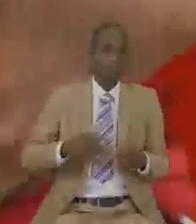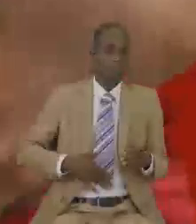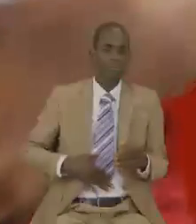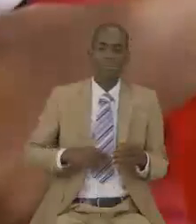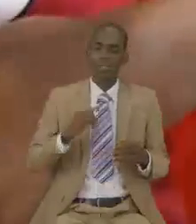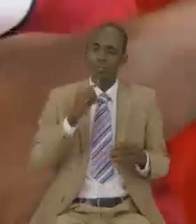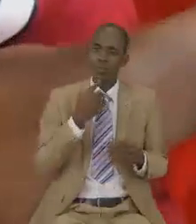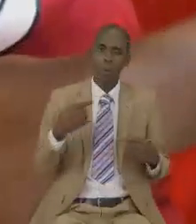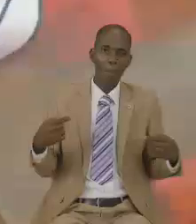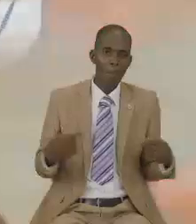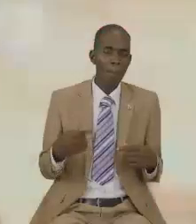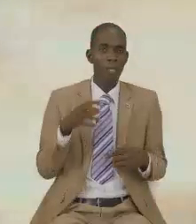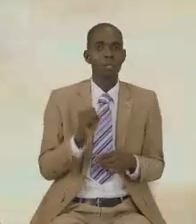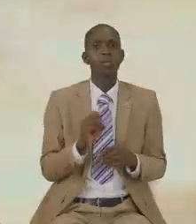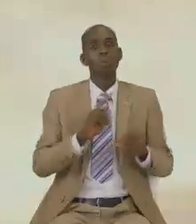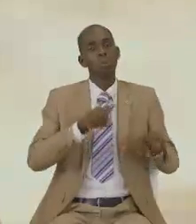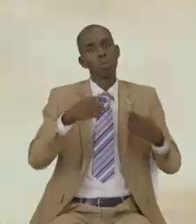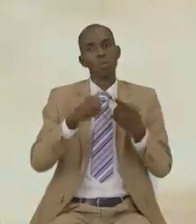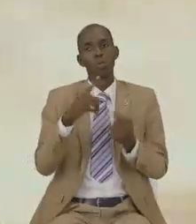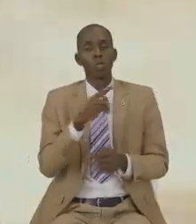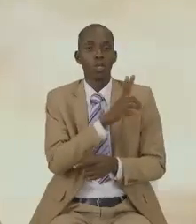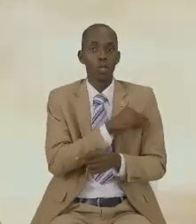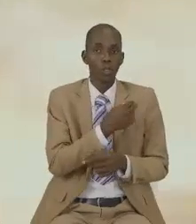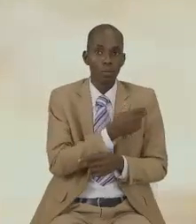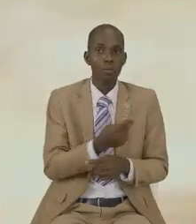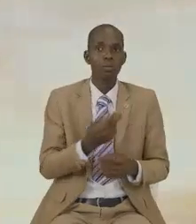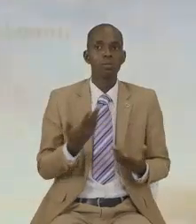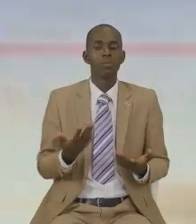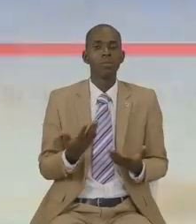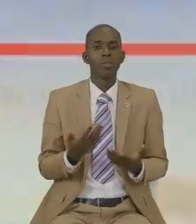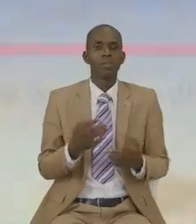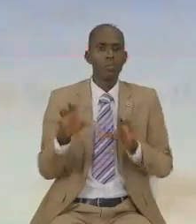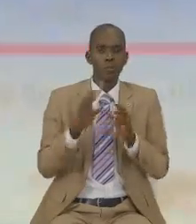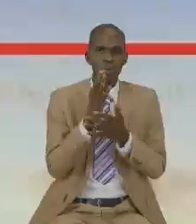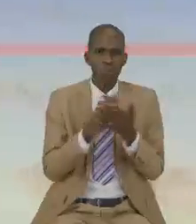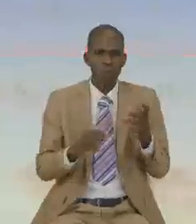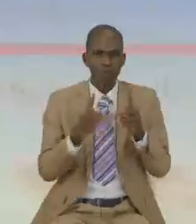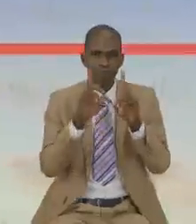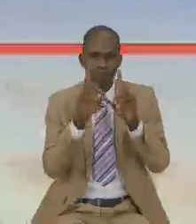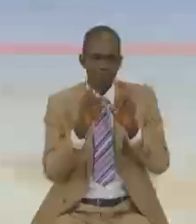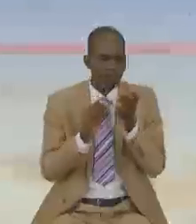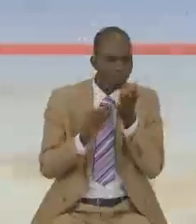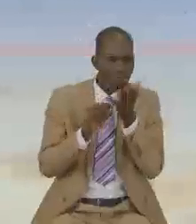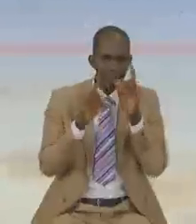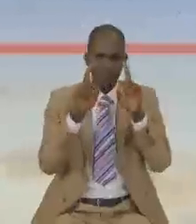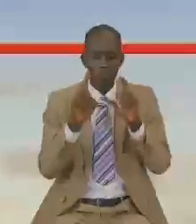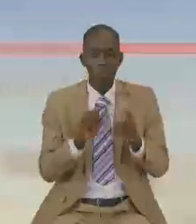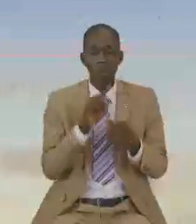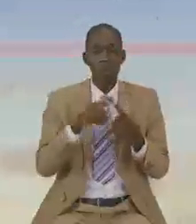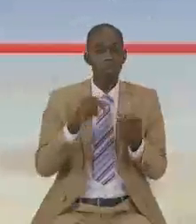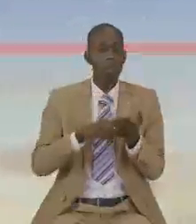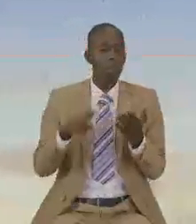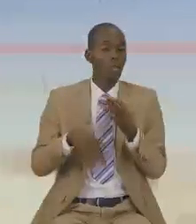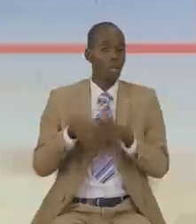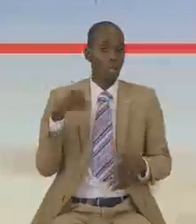pains. We went to the hospital. They asked us to run some tests. We ran those tests. When we came back with the result, it